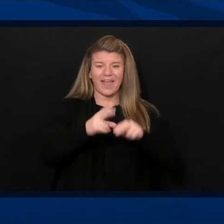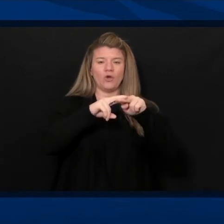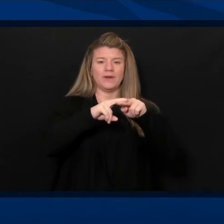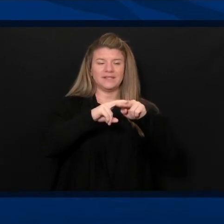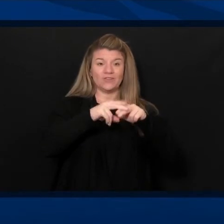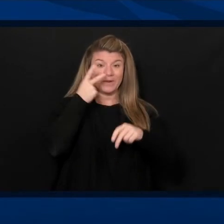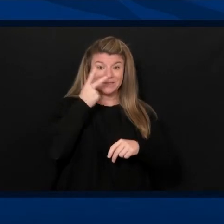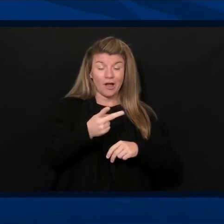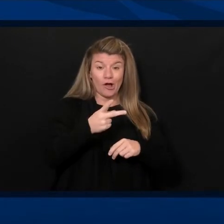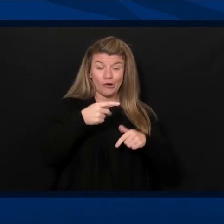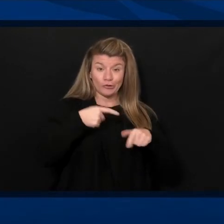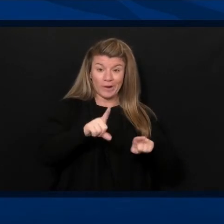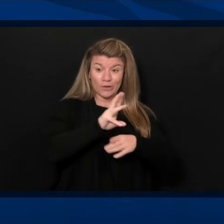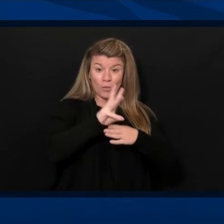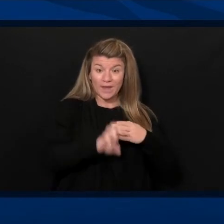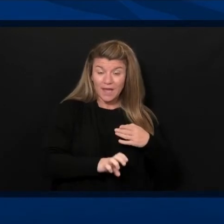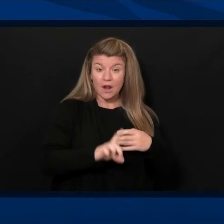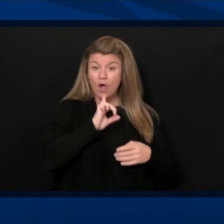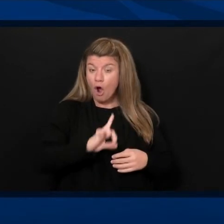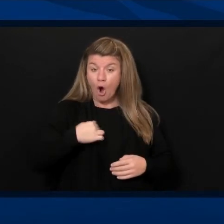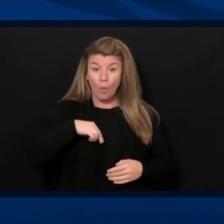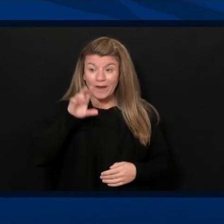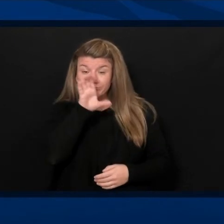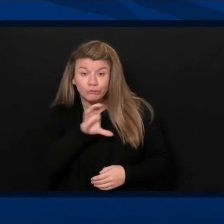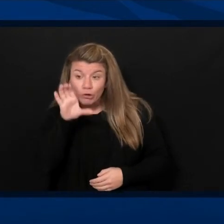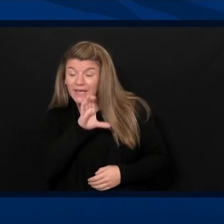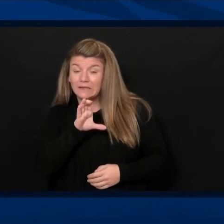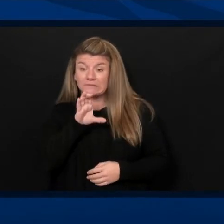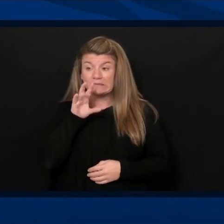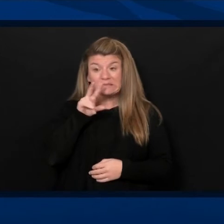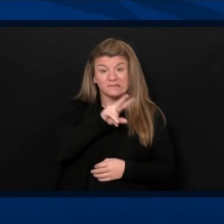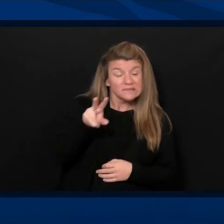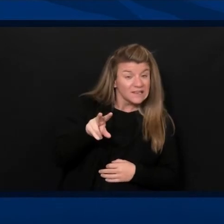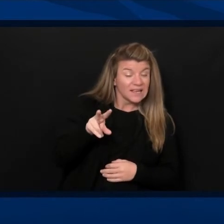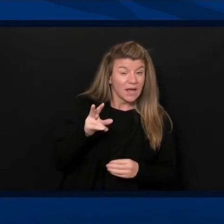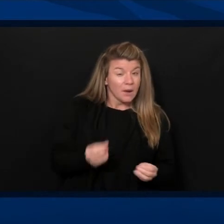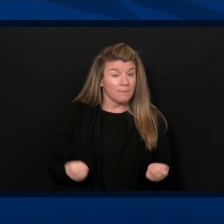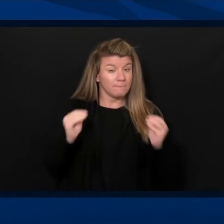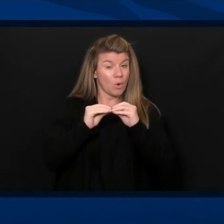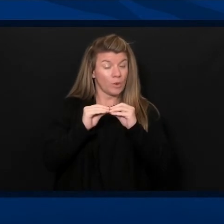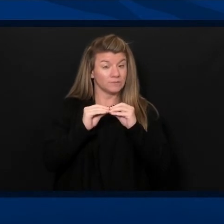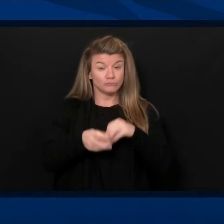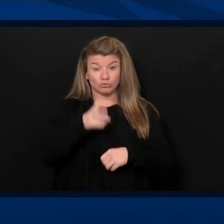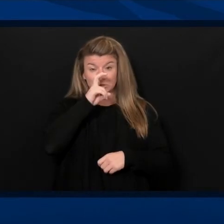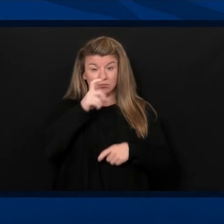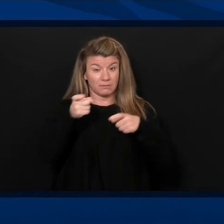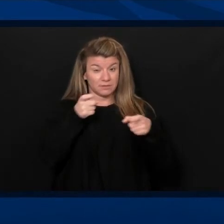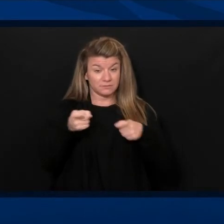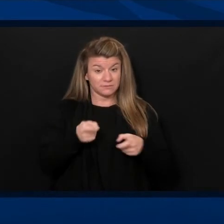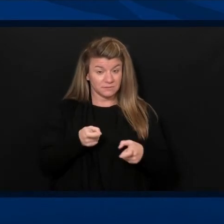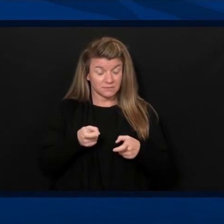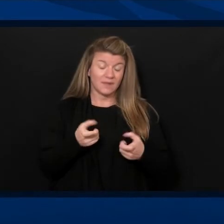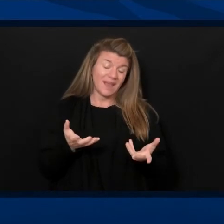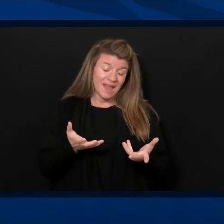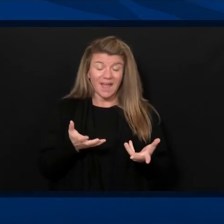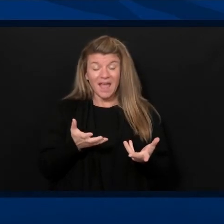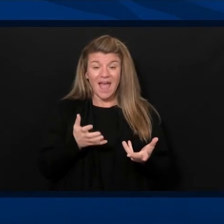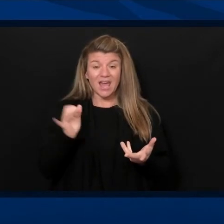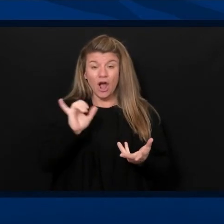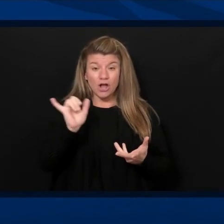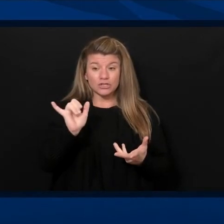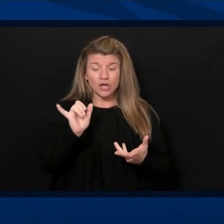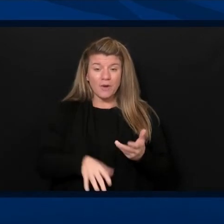over the weekend, are we looking to implement more measures? And a question sort of off to the side of that, I